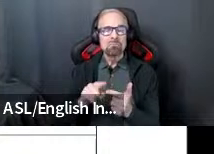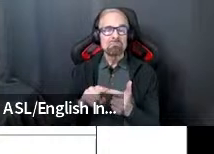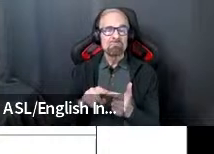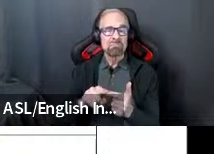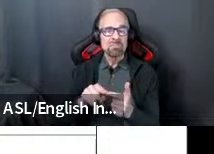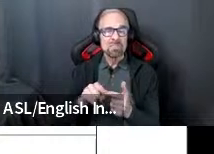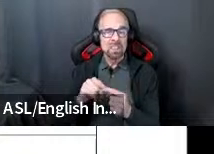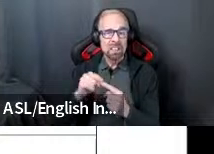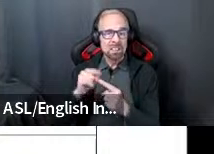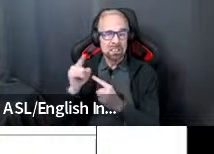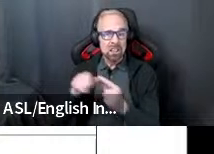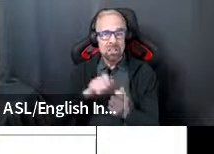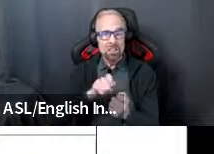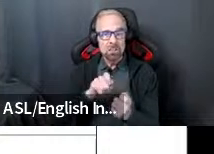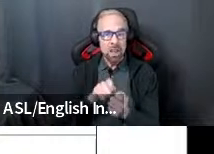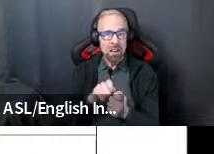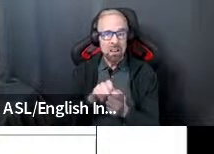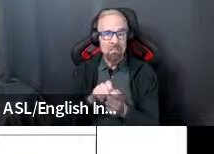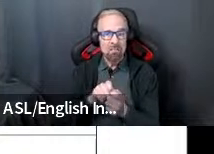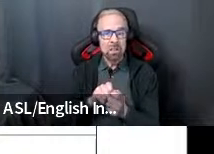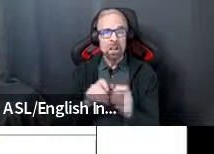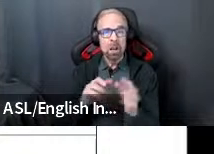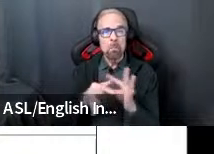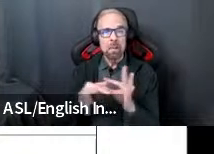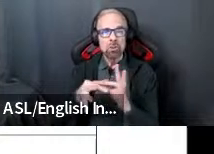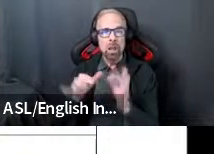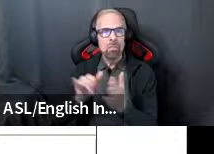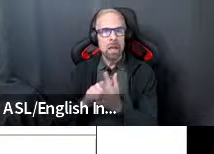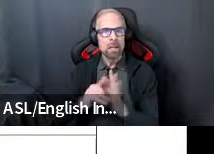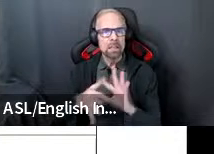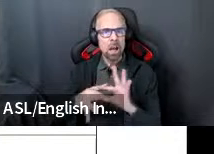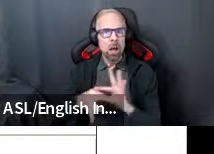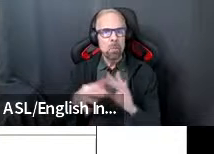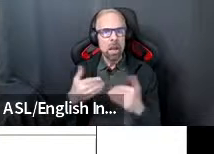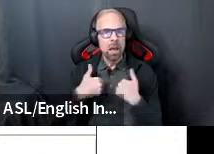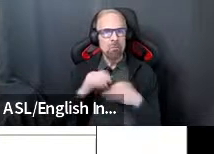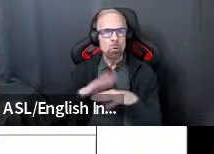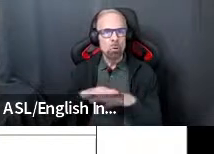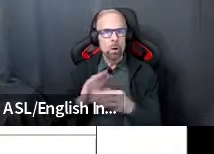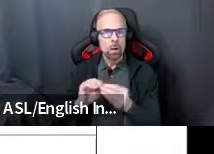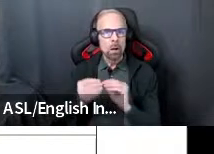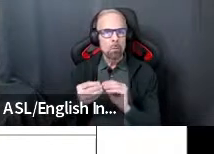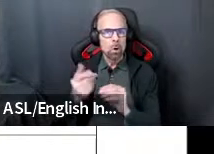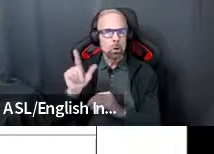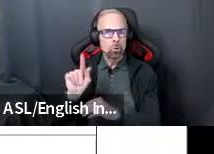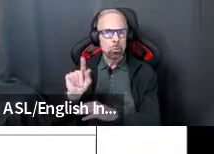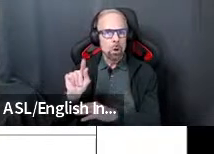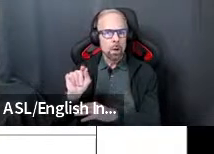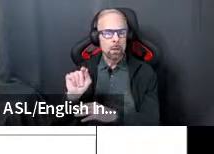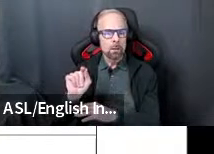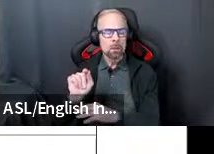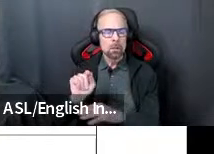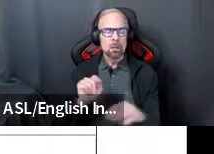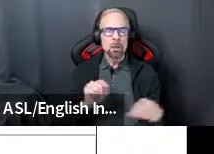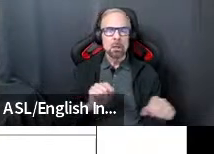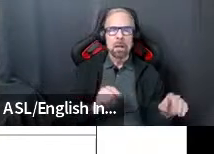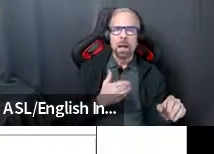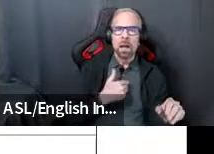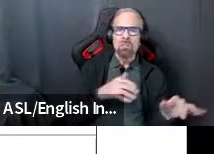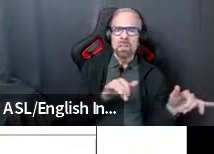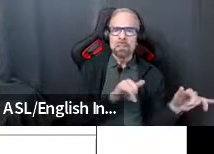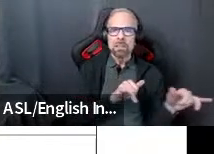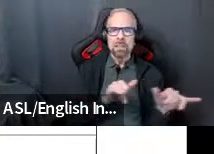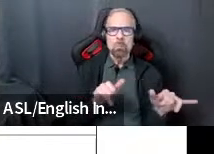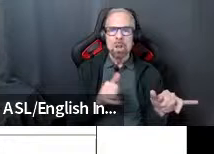see a specific reference in there. So that's the comment I have on 20. Yes. So just similar, I have another comment